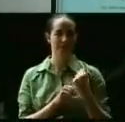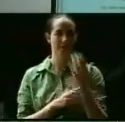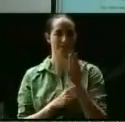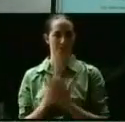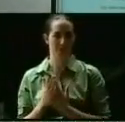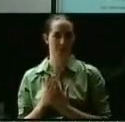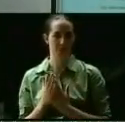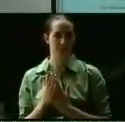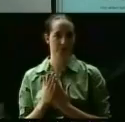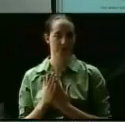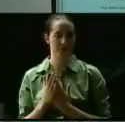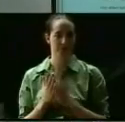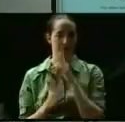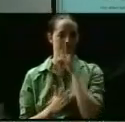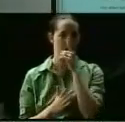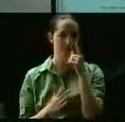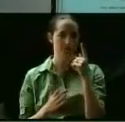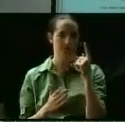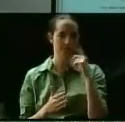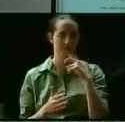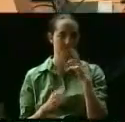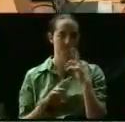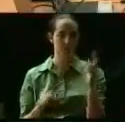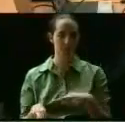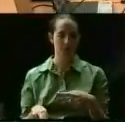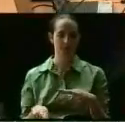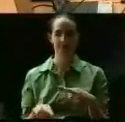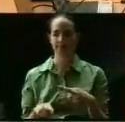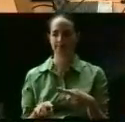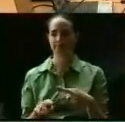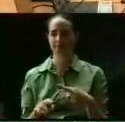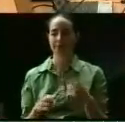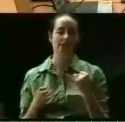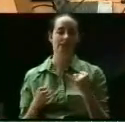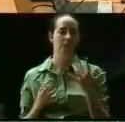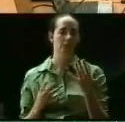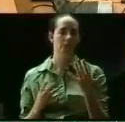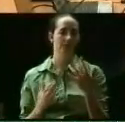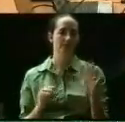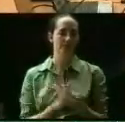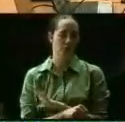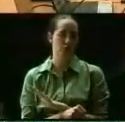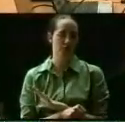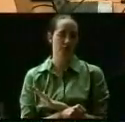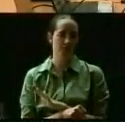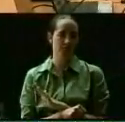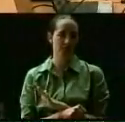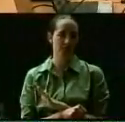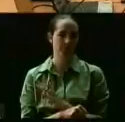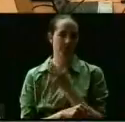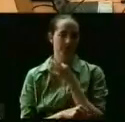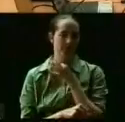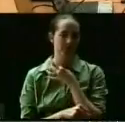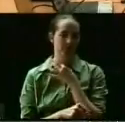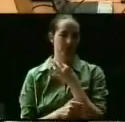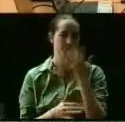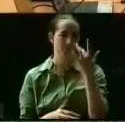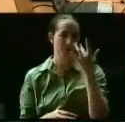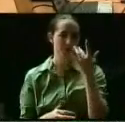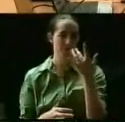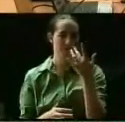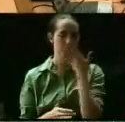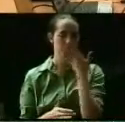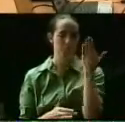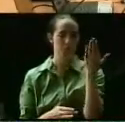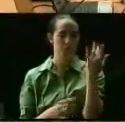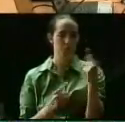of the original reports. I'm still waiting to get a full set, and I'm very curious why they disappeared as